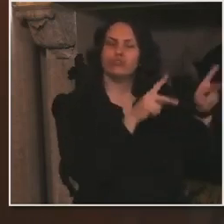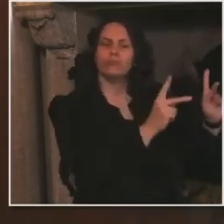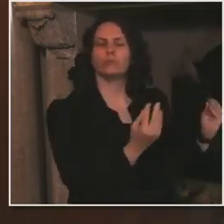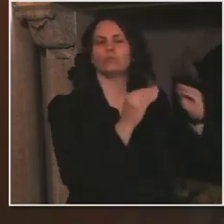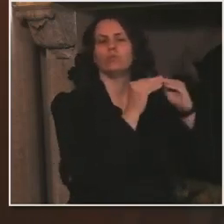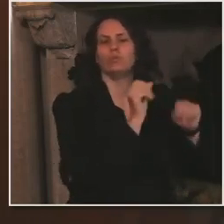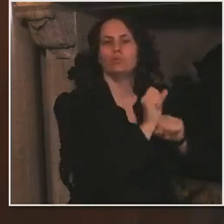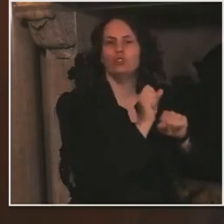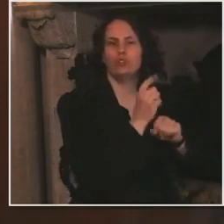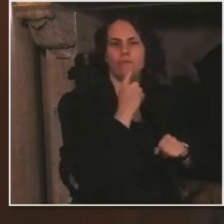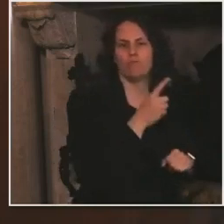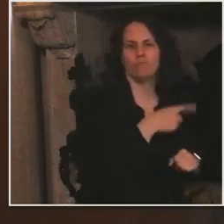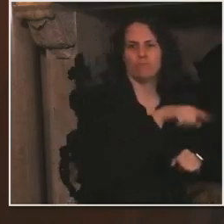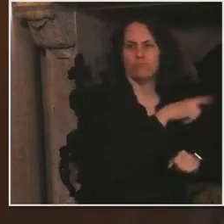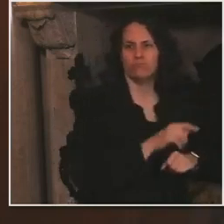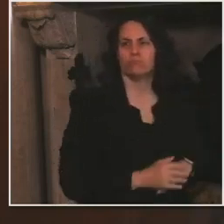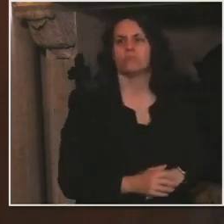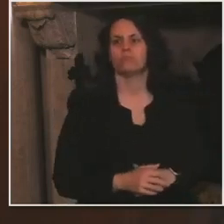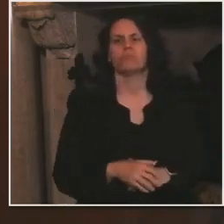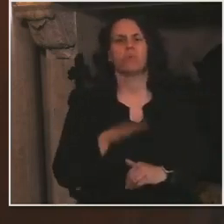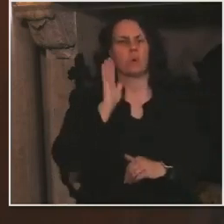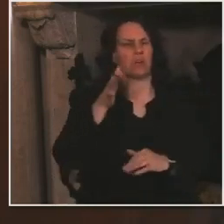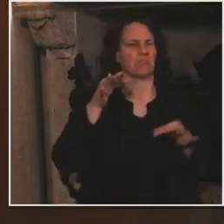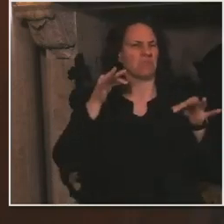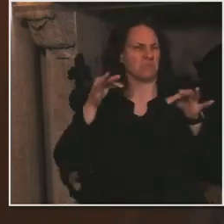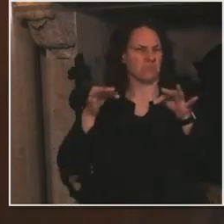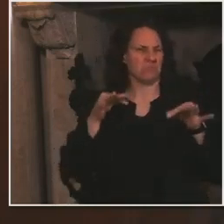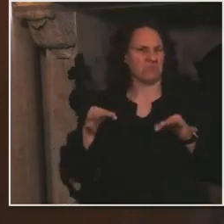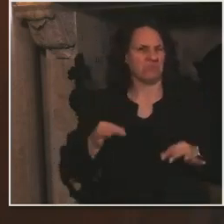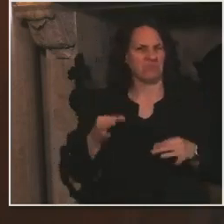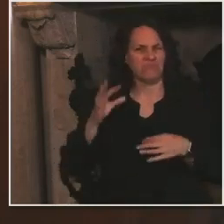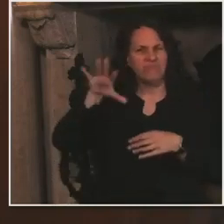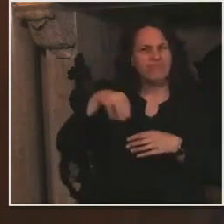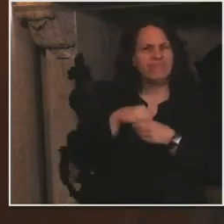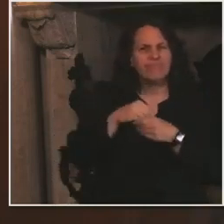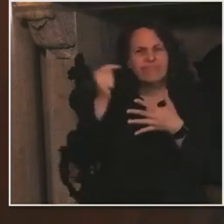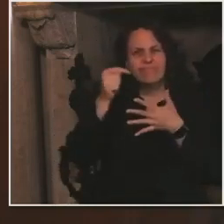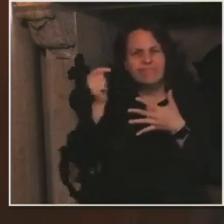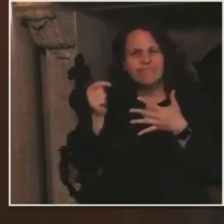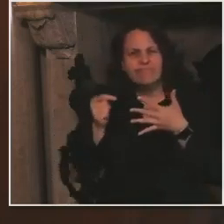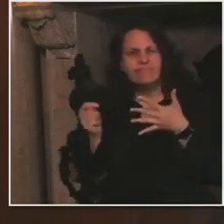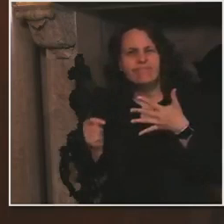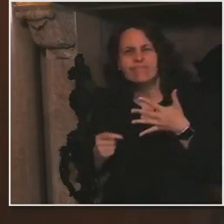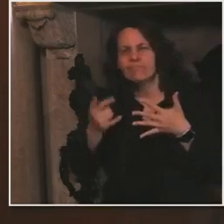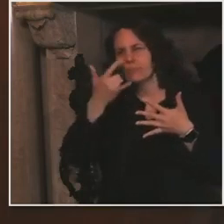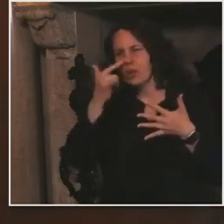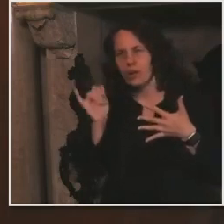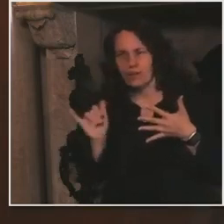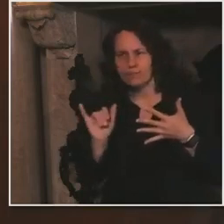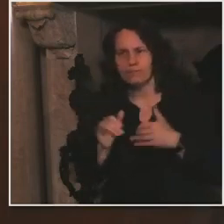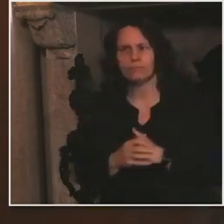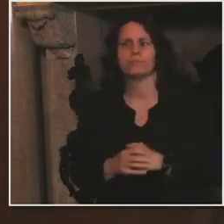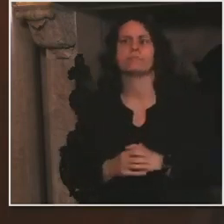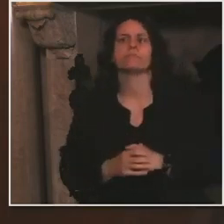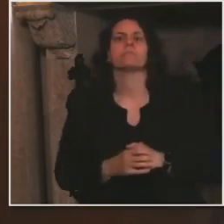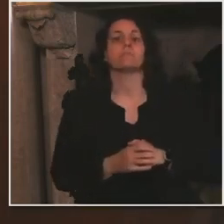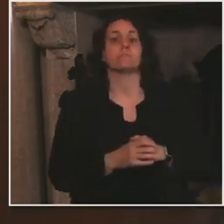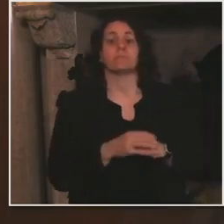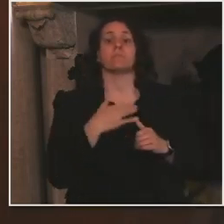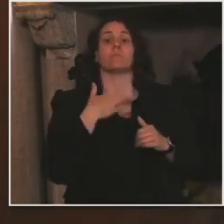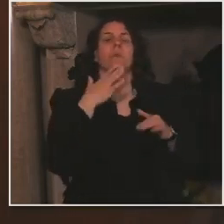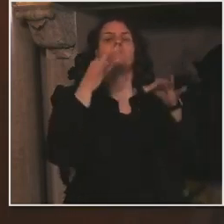just talking about what our new Safer at Home order means for families and small businesses across our state.